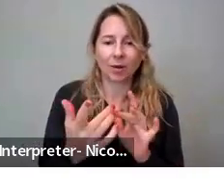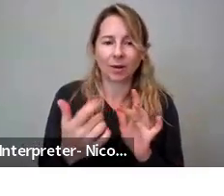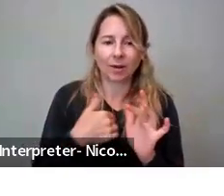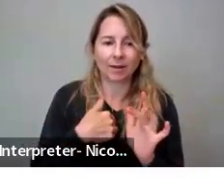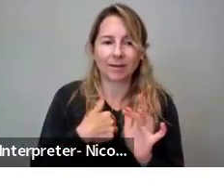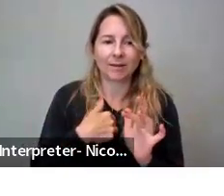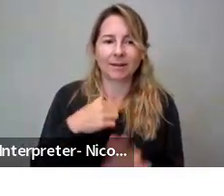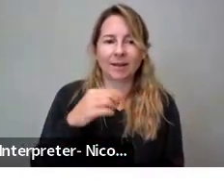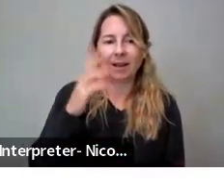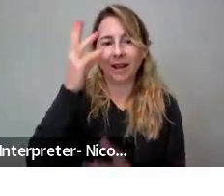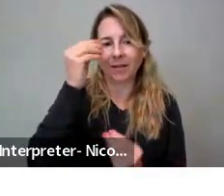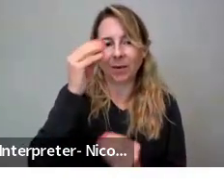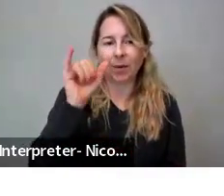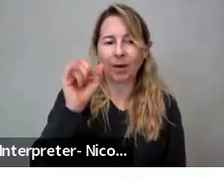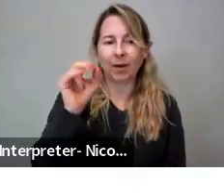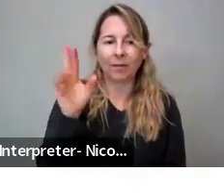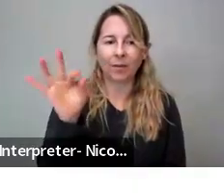at